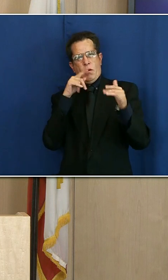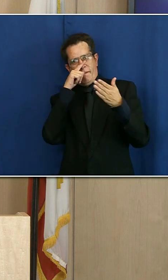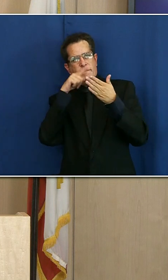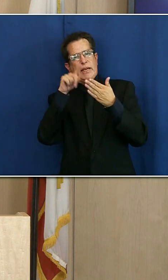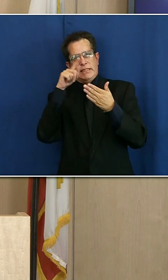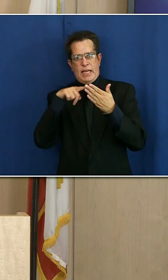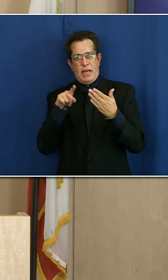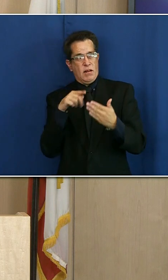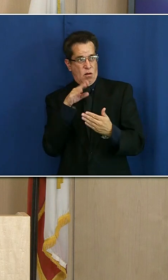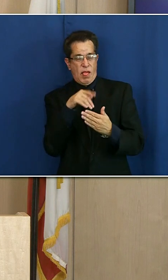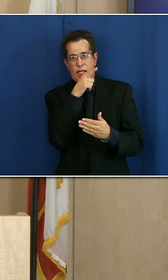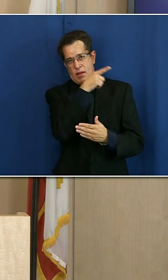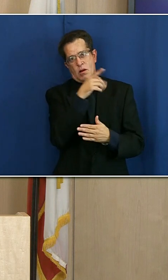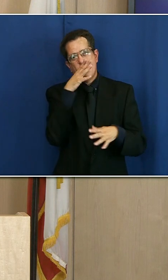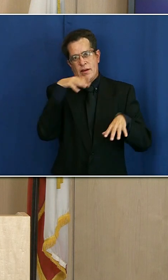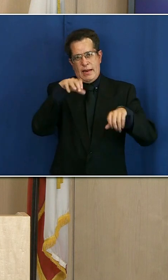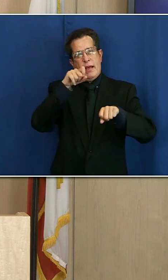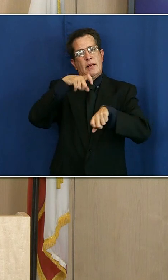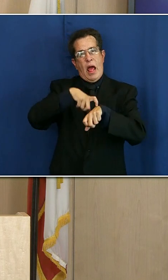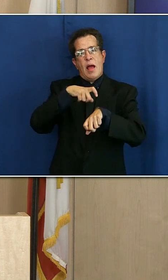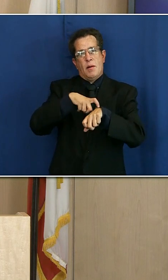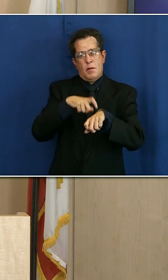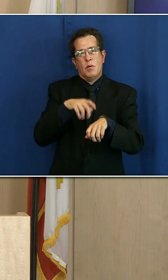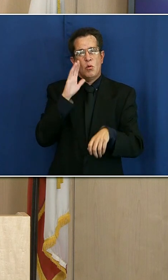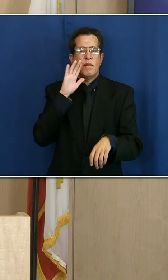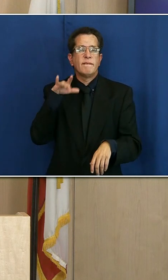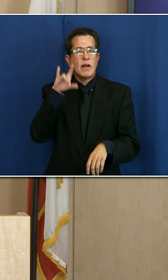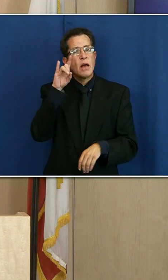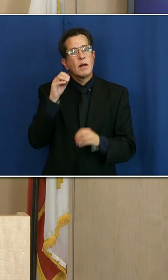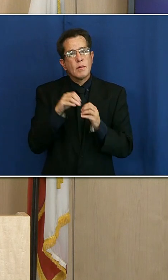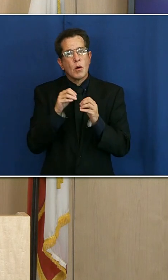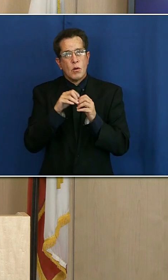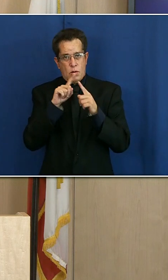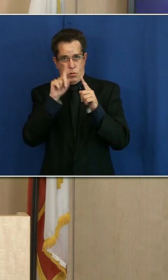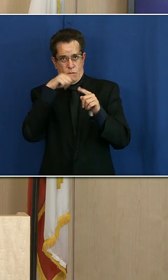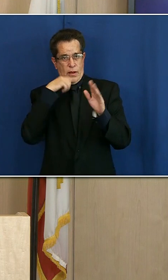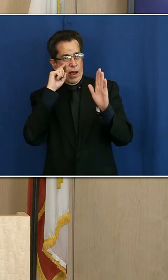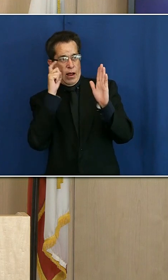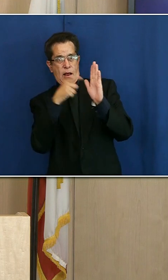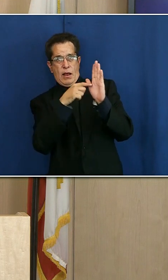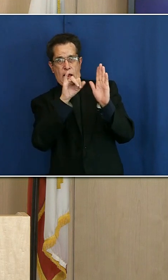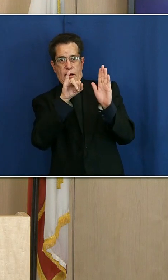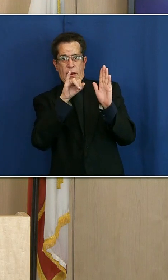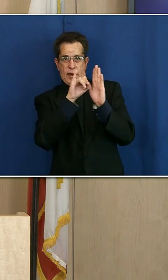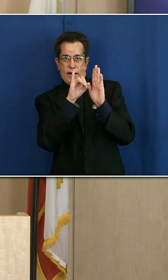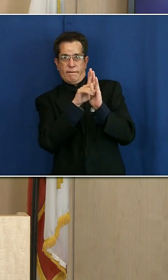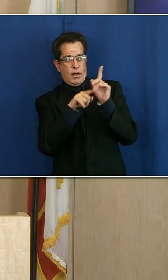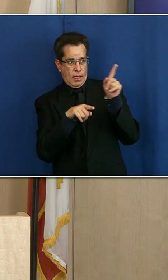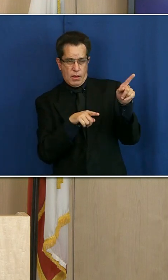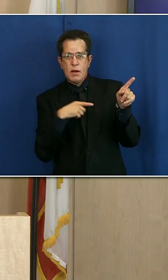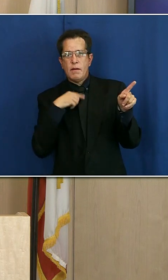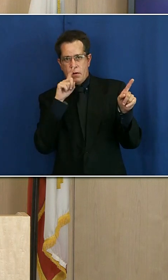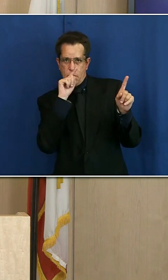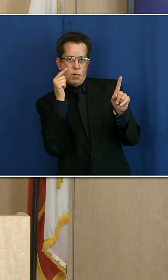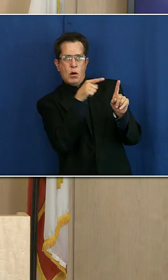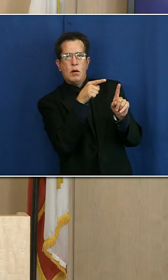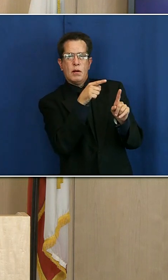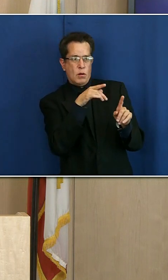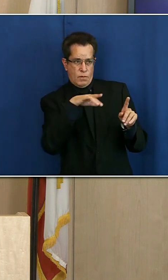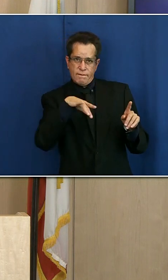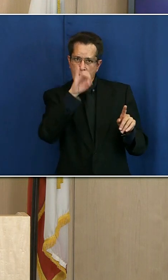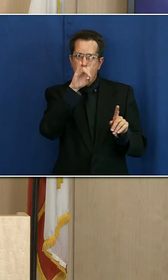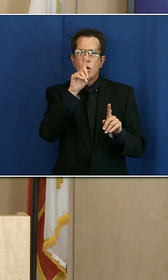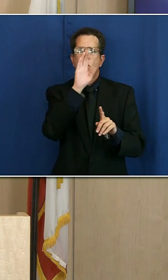them, and it will take some time. And the important thing is when you identify cases, you need to be able to identify them quickly, identify their